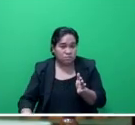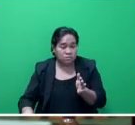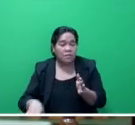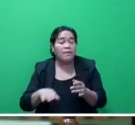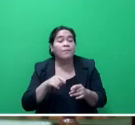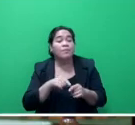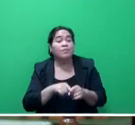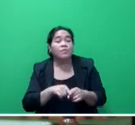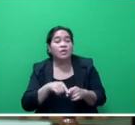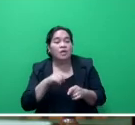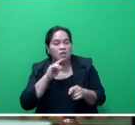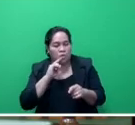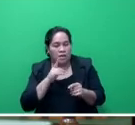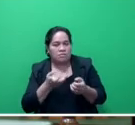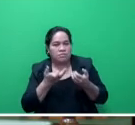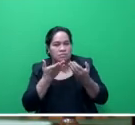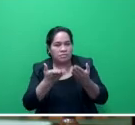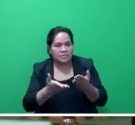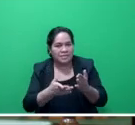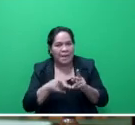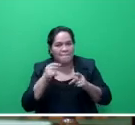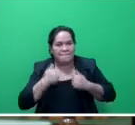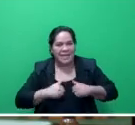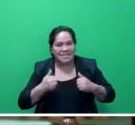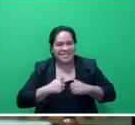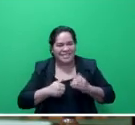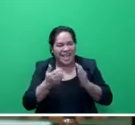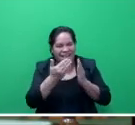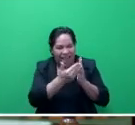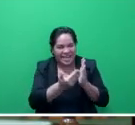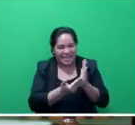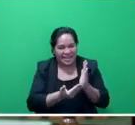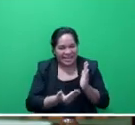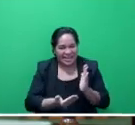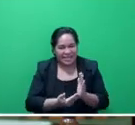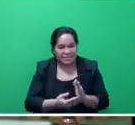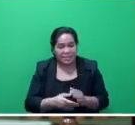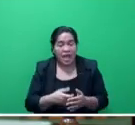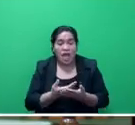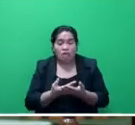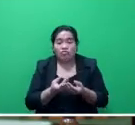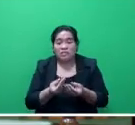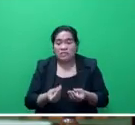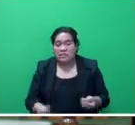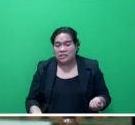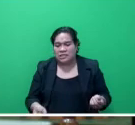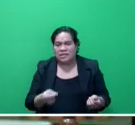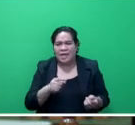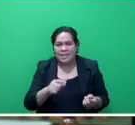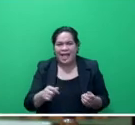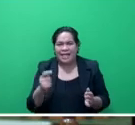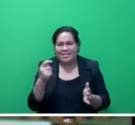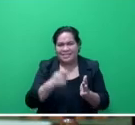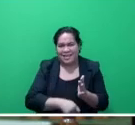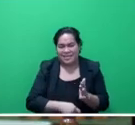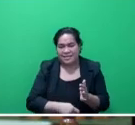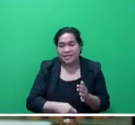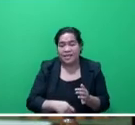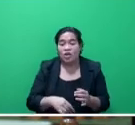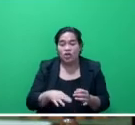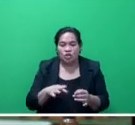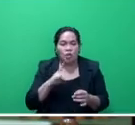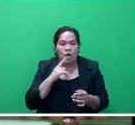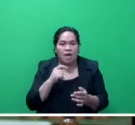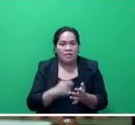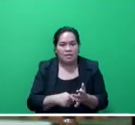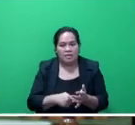a practice guideline in this respect. Mr. Speaker, sir, to ease tax obligations on individuals and businesses, a tax amnesty will be granted